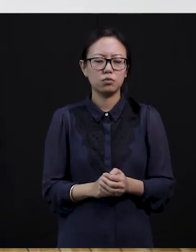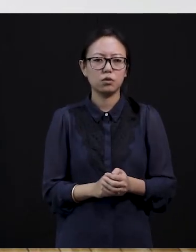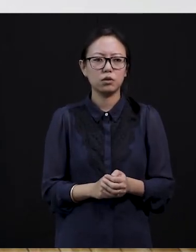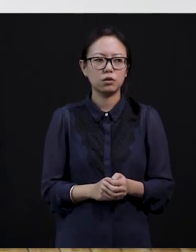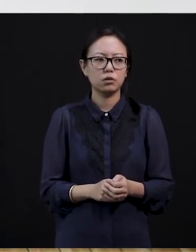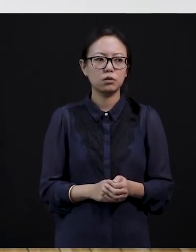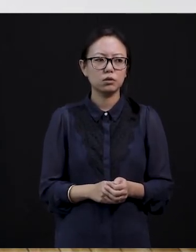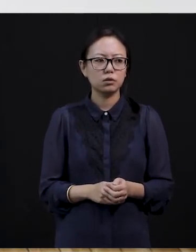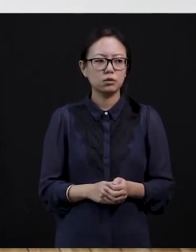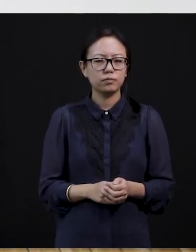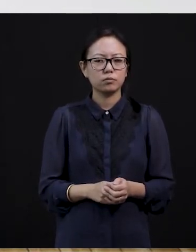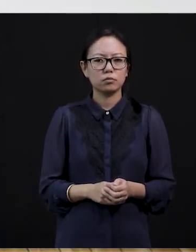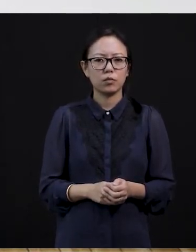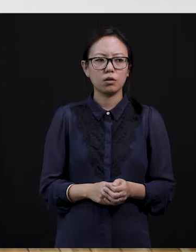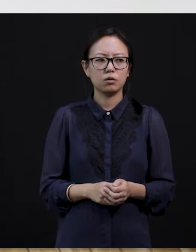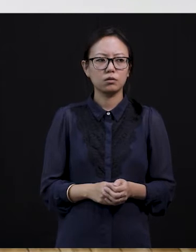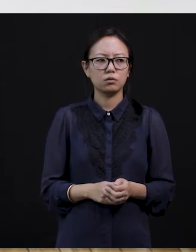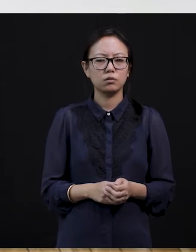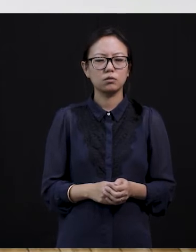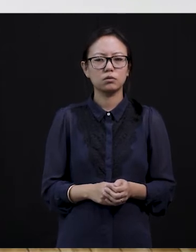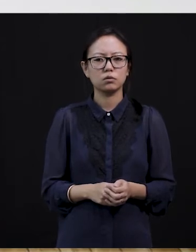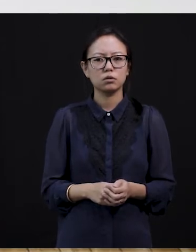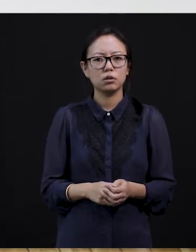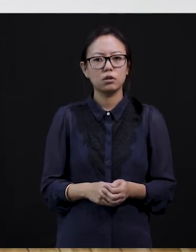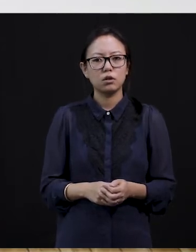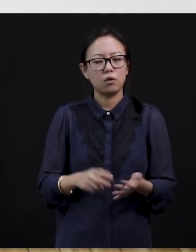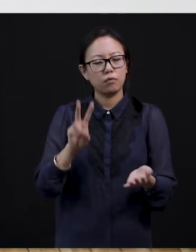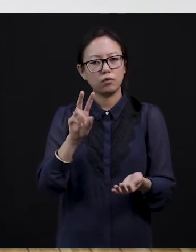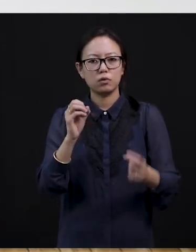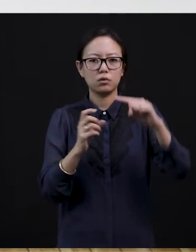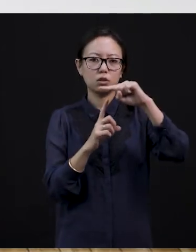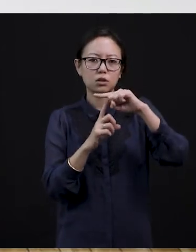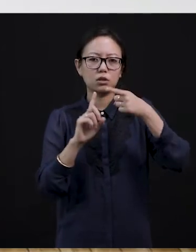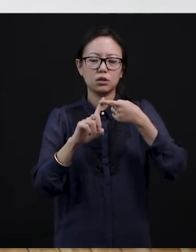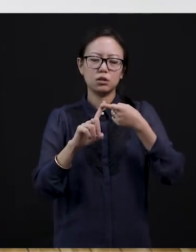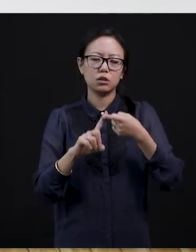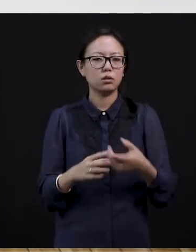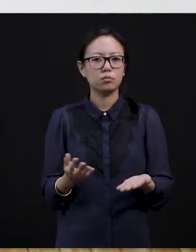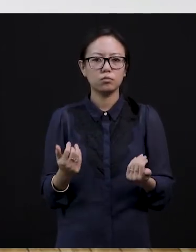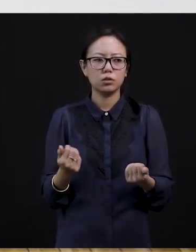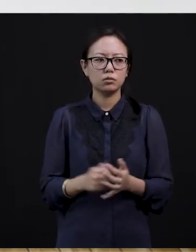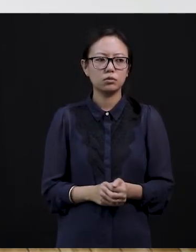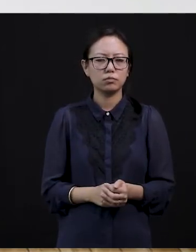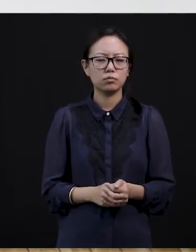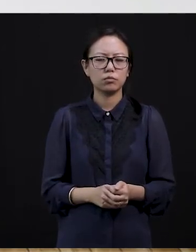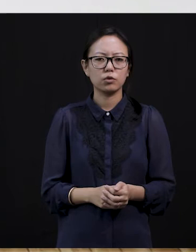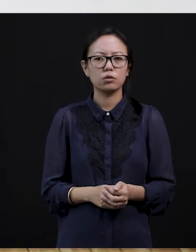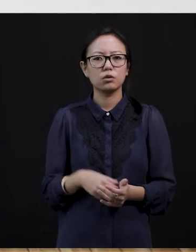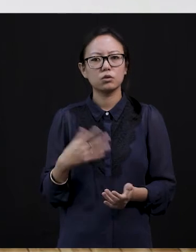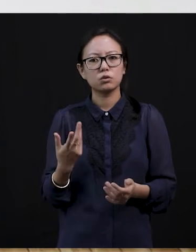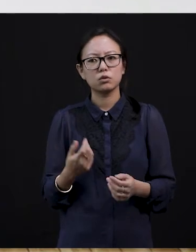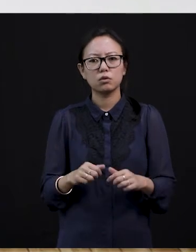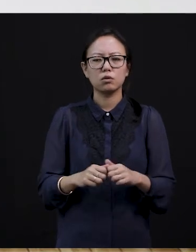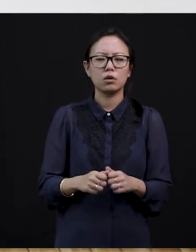is called universal adult franchise. So the third point says when the right to vote is given to every adult